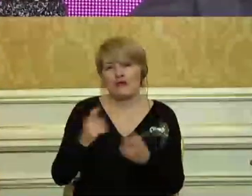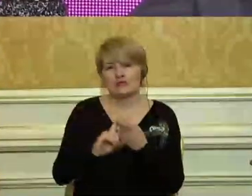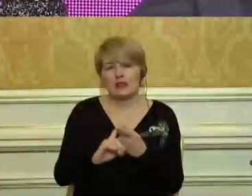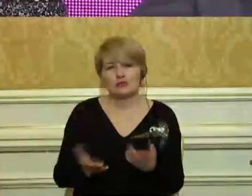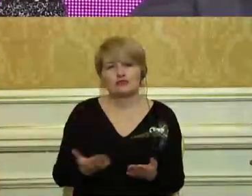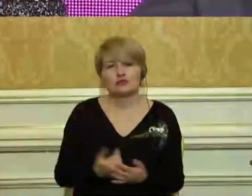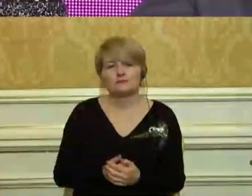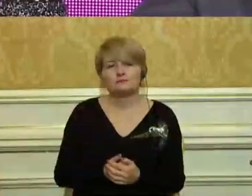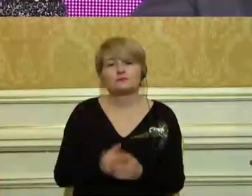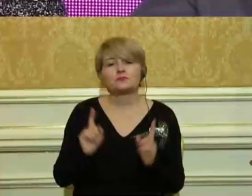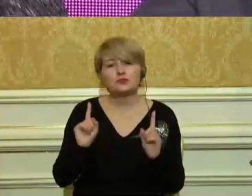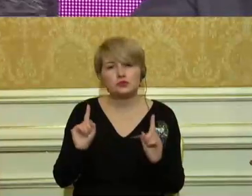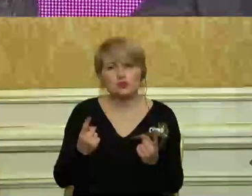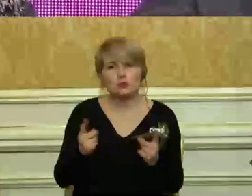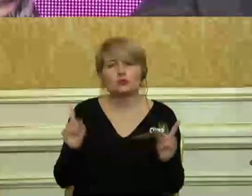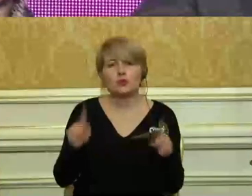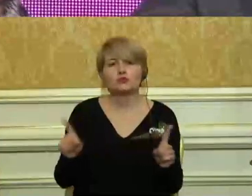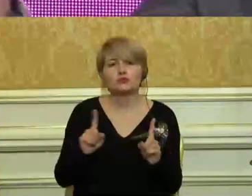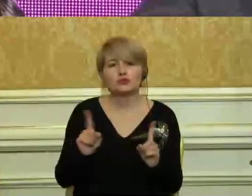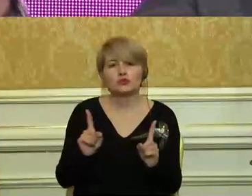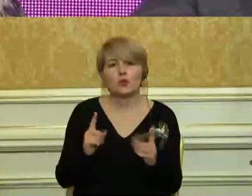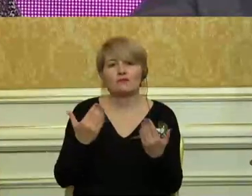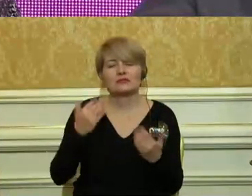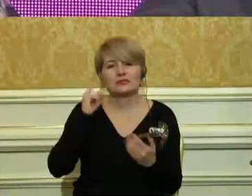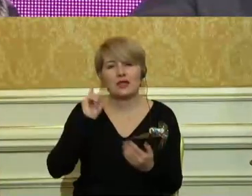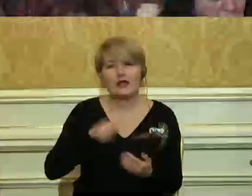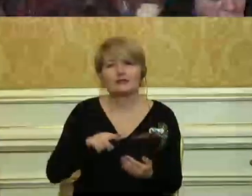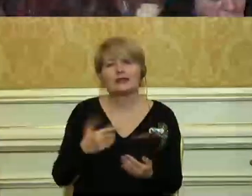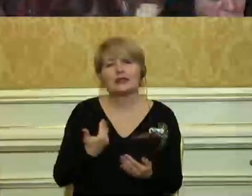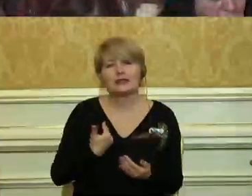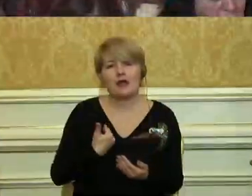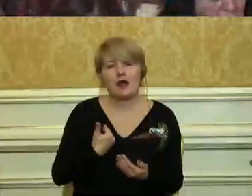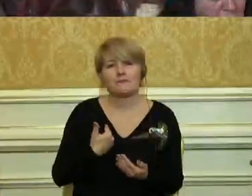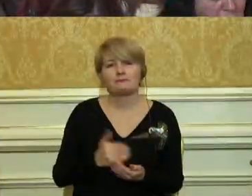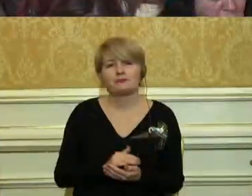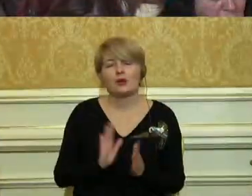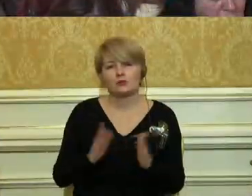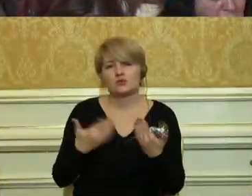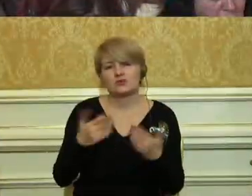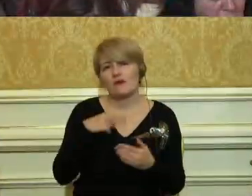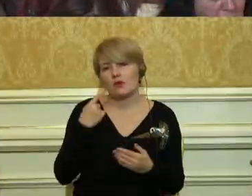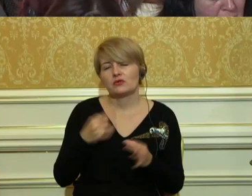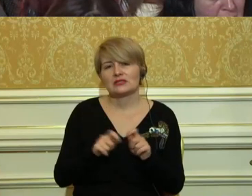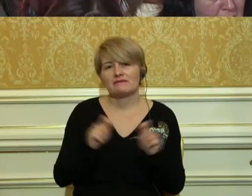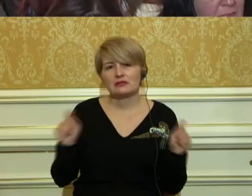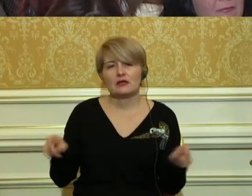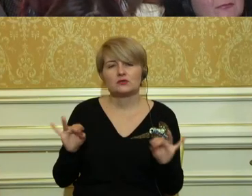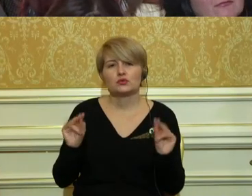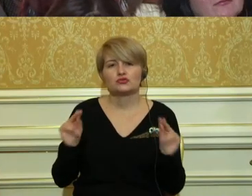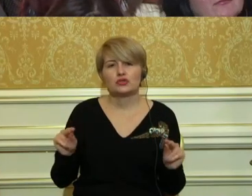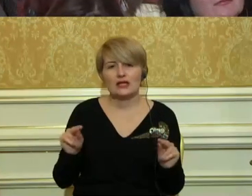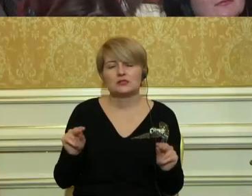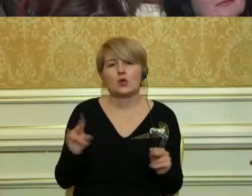Why? Because, you know, yes, I will be frank and open. Not everyone in Western